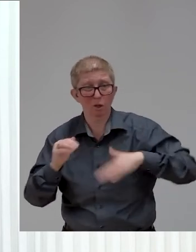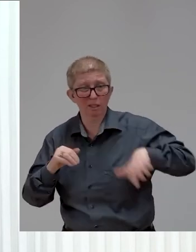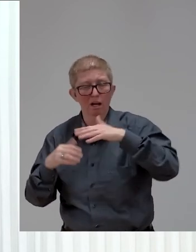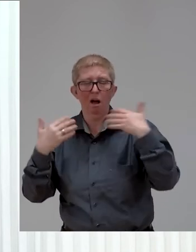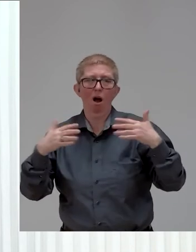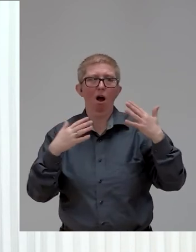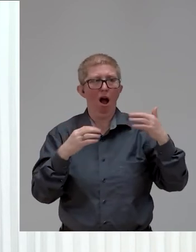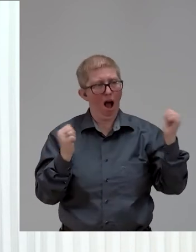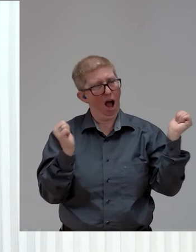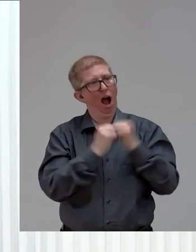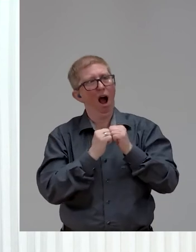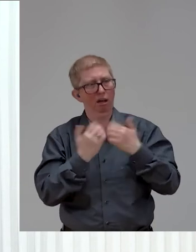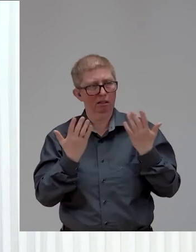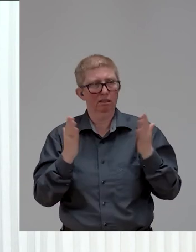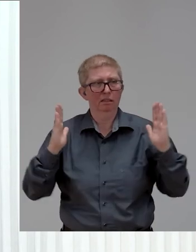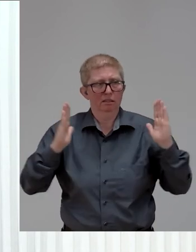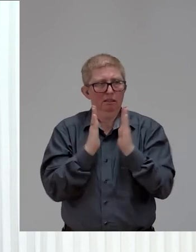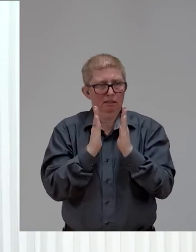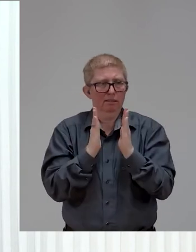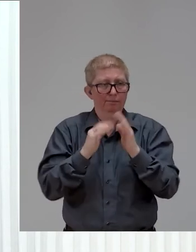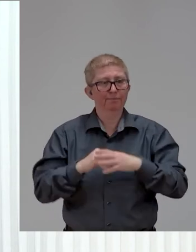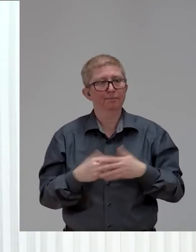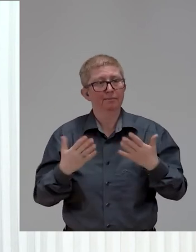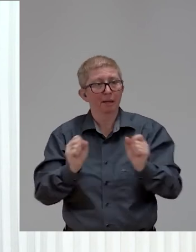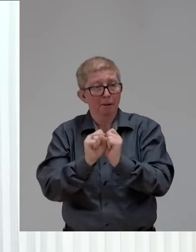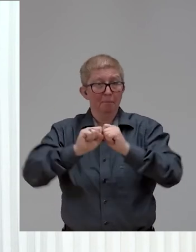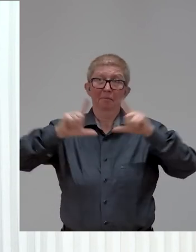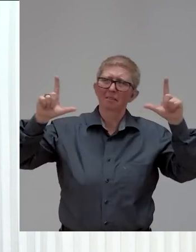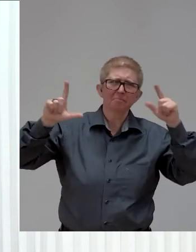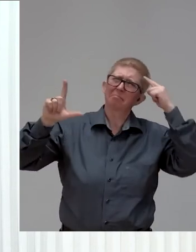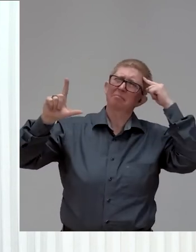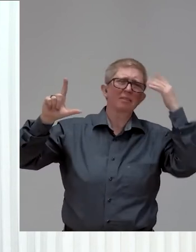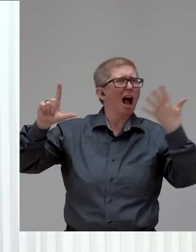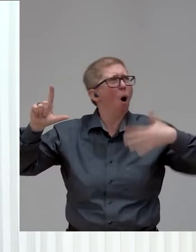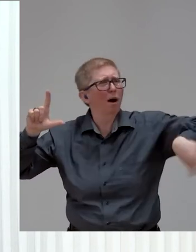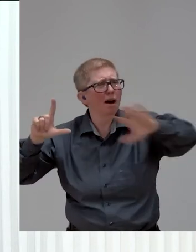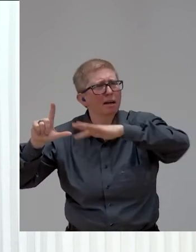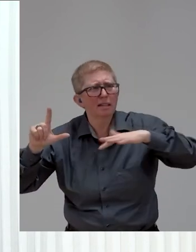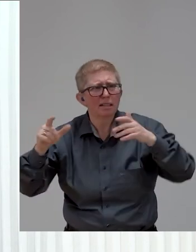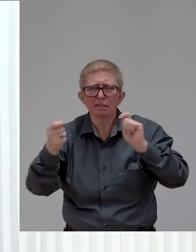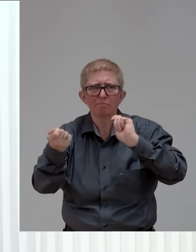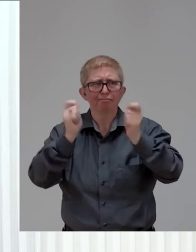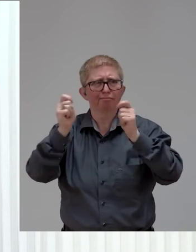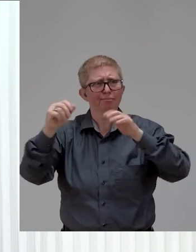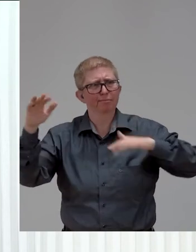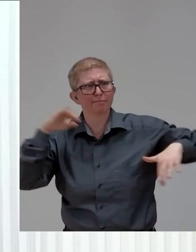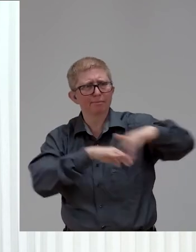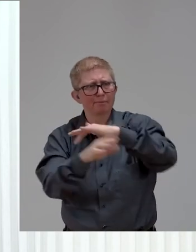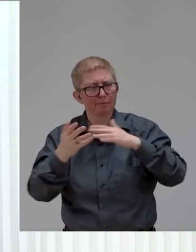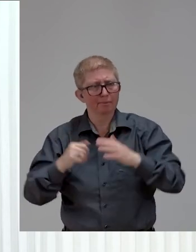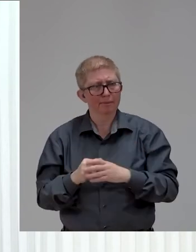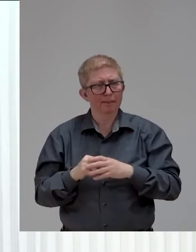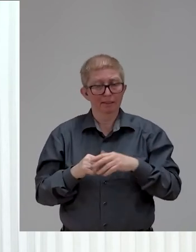in, to reinvent practices and ways of work, and fast-track global progress on disability inclusion.